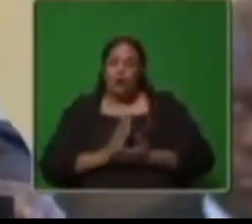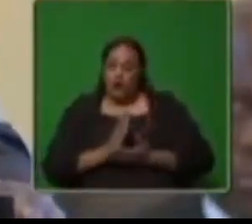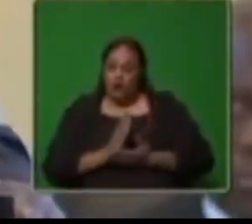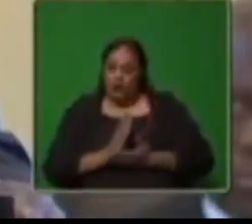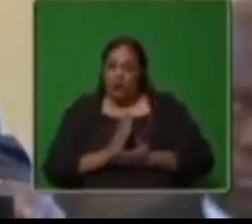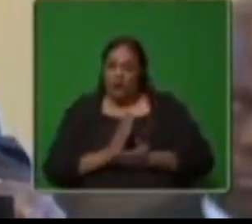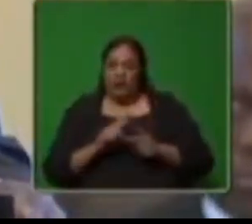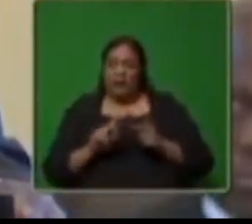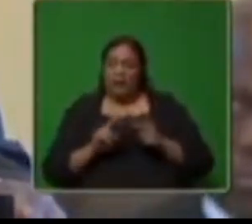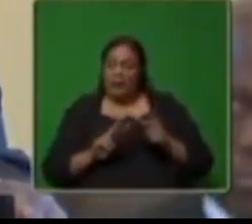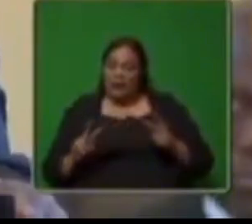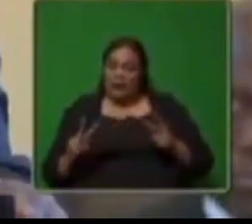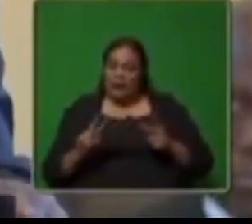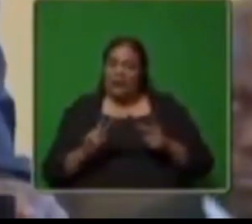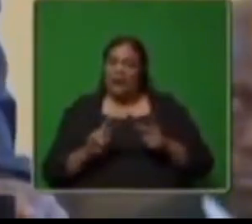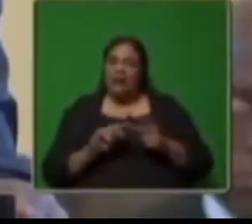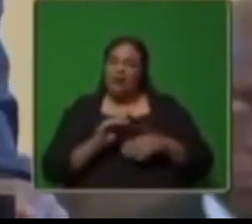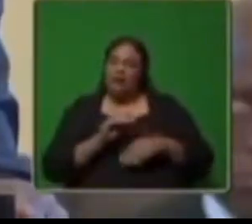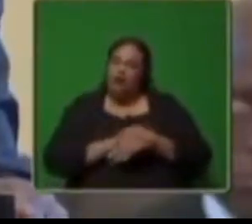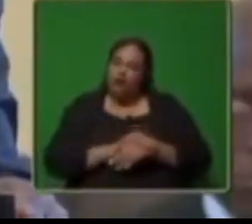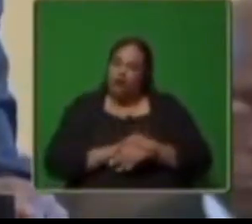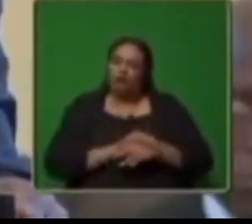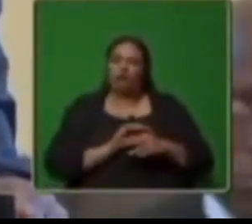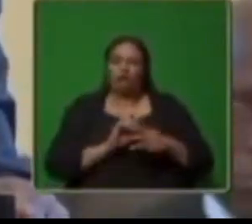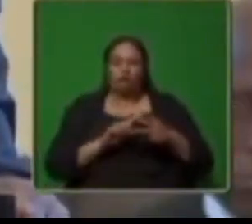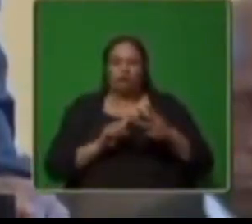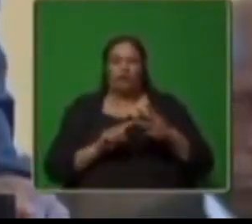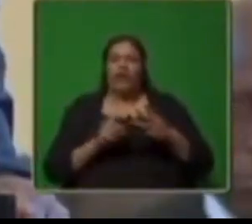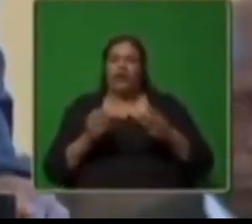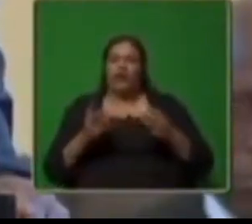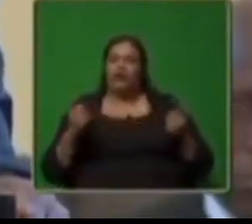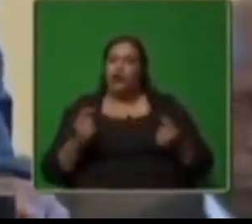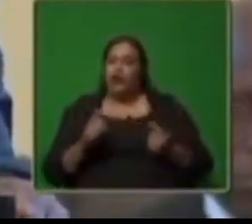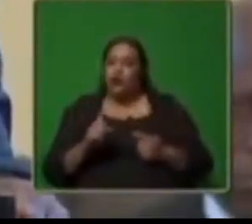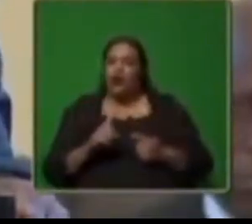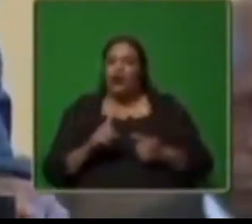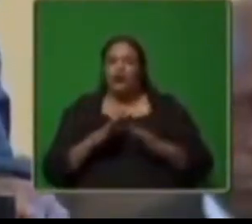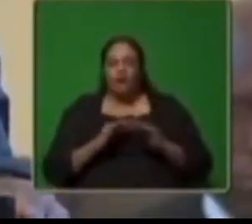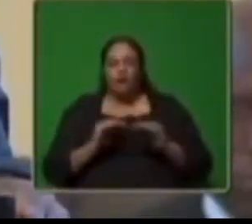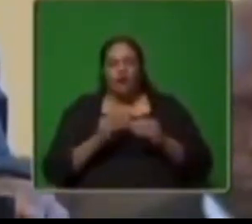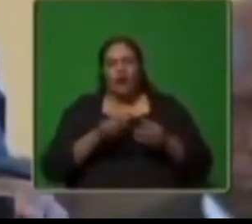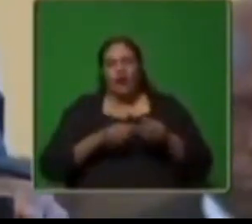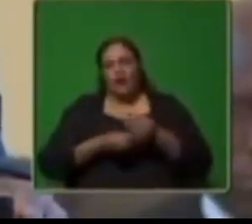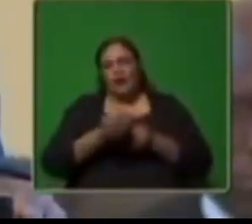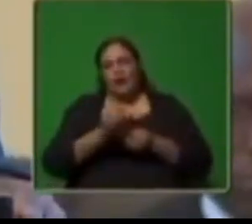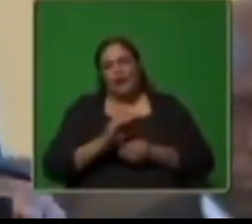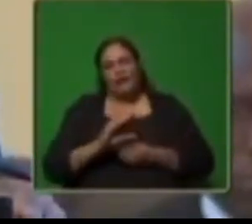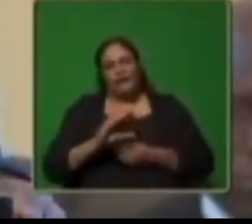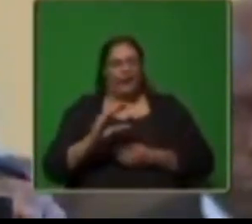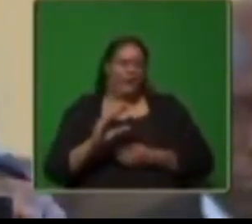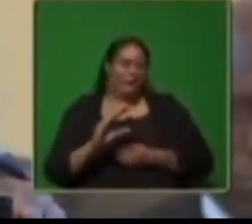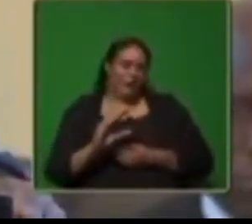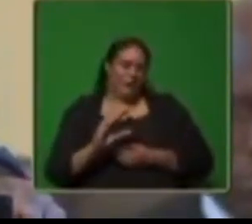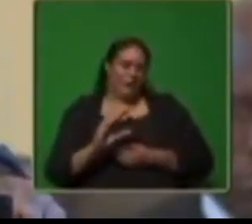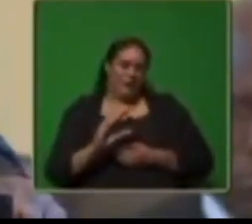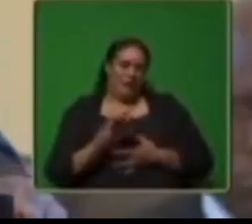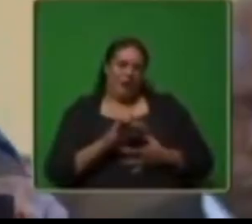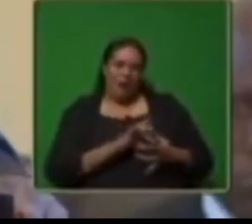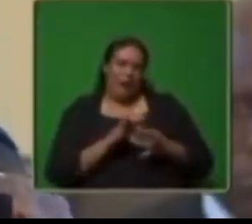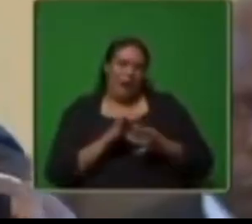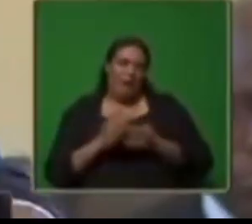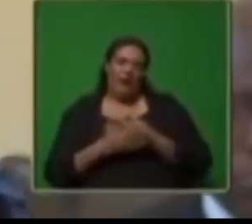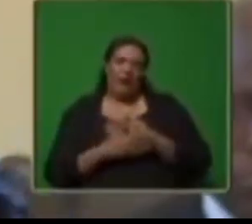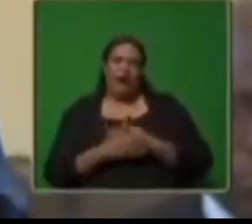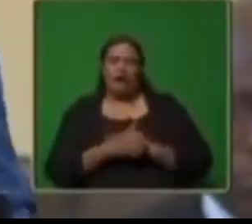rights, peace and friendship, and the strengthening of fair trade and investment ties with